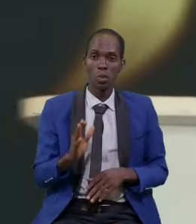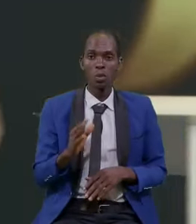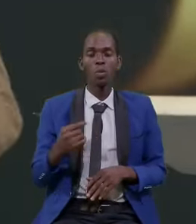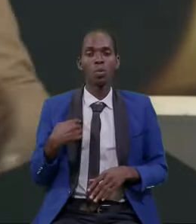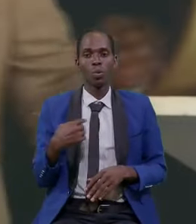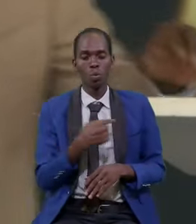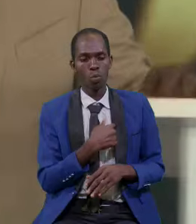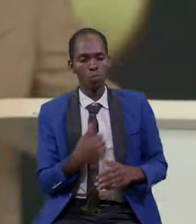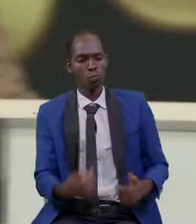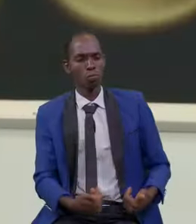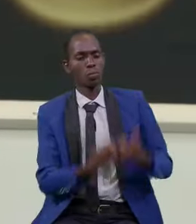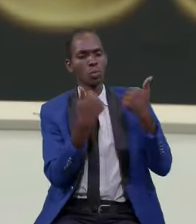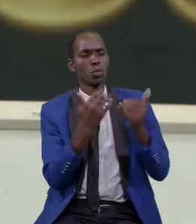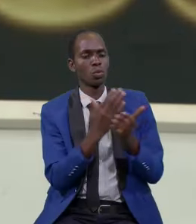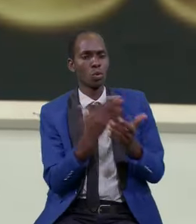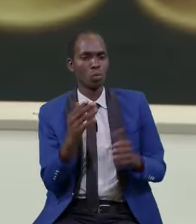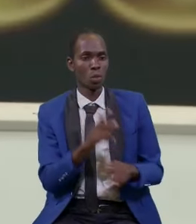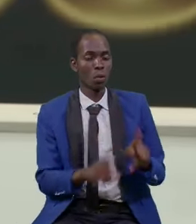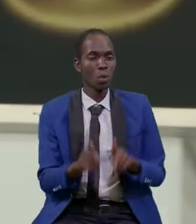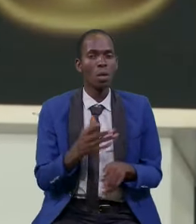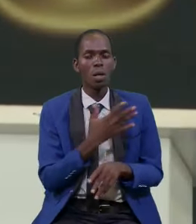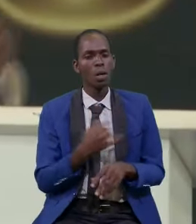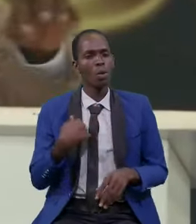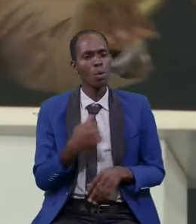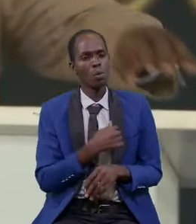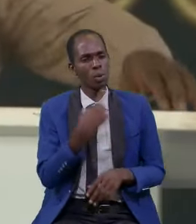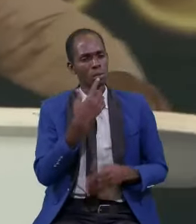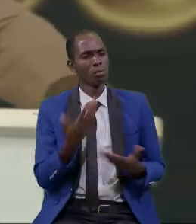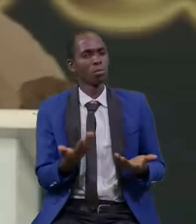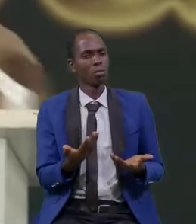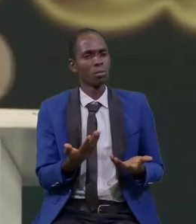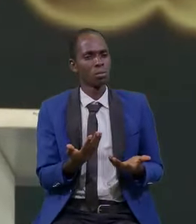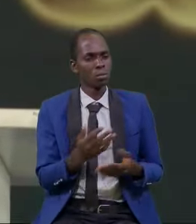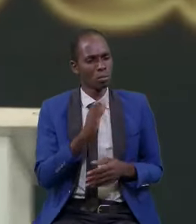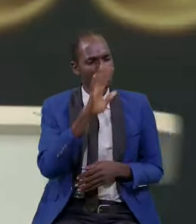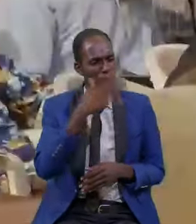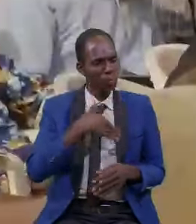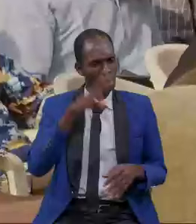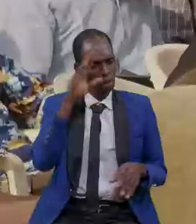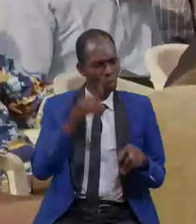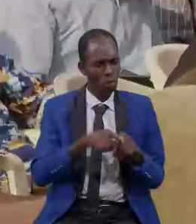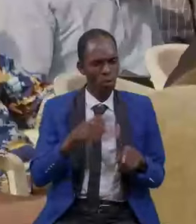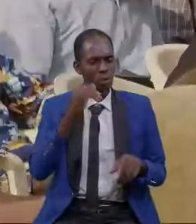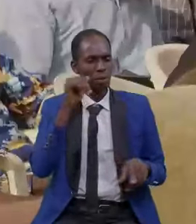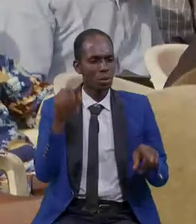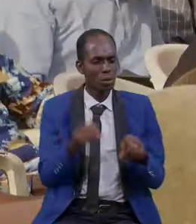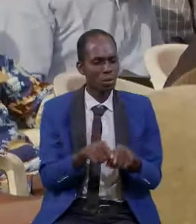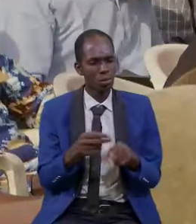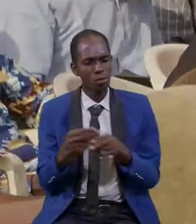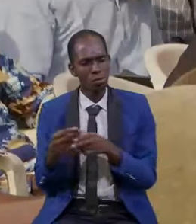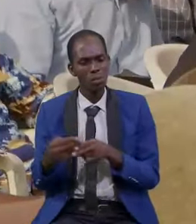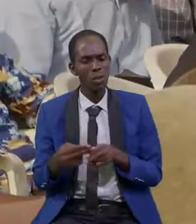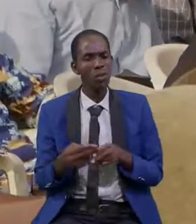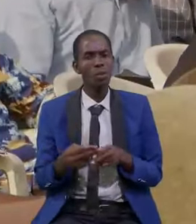people and we say, brother so and so, sister so and so. We see calling them